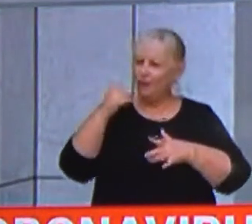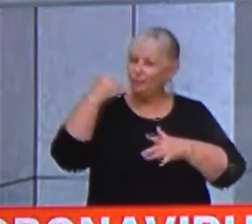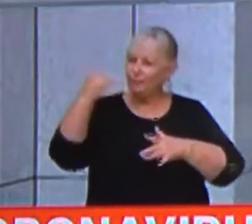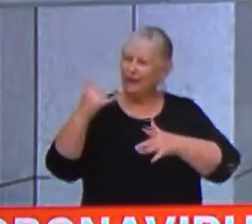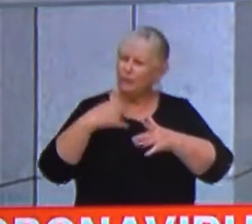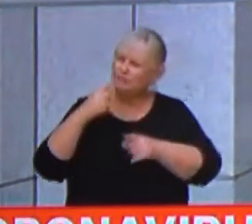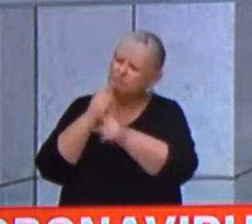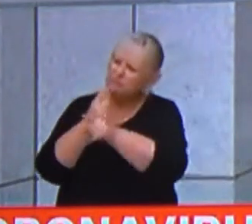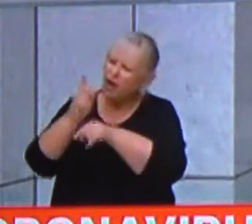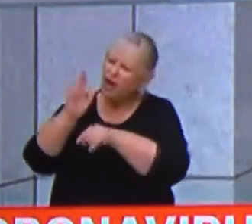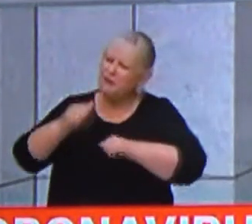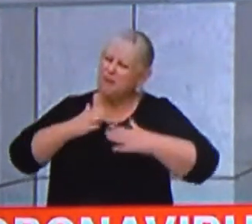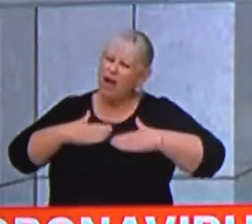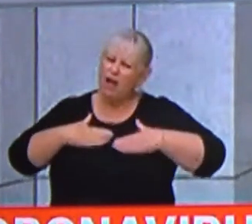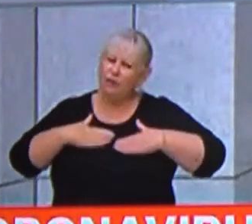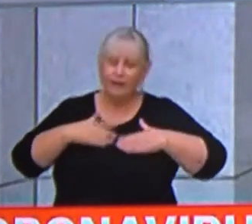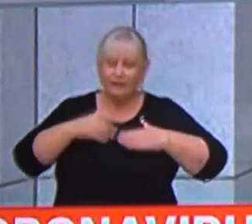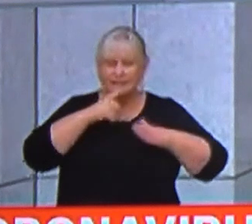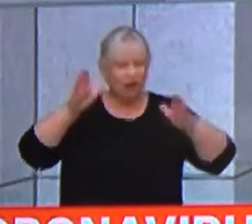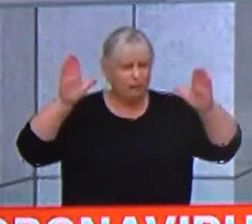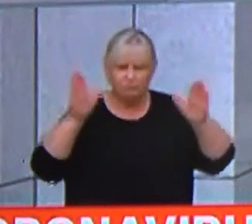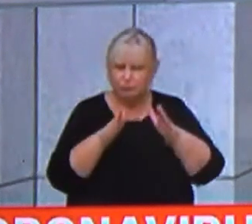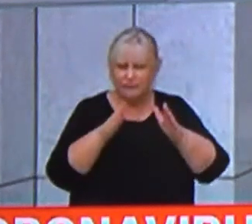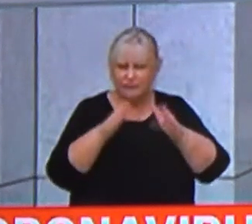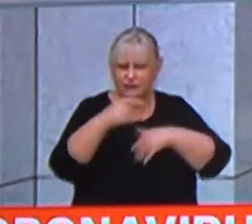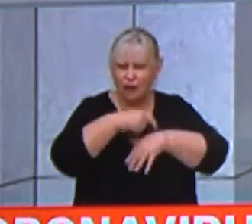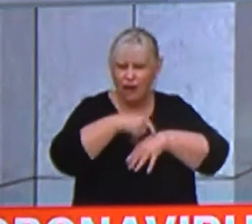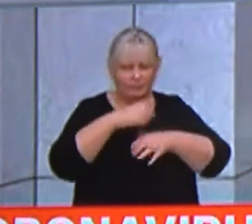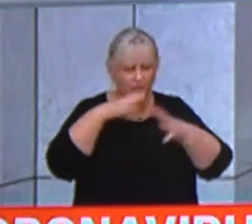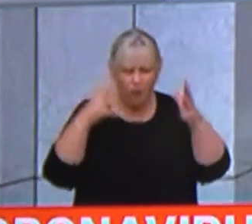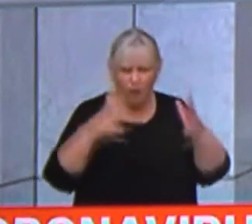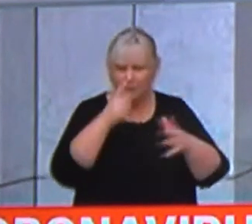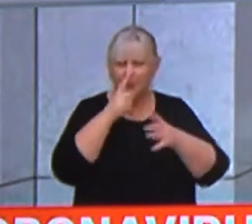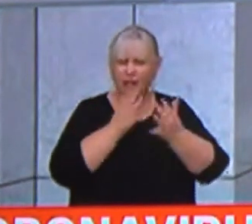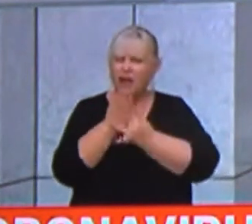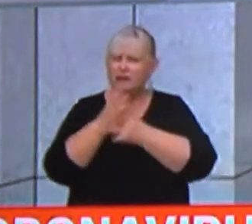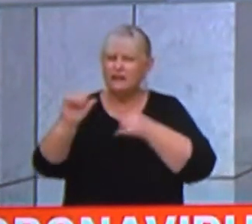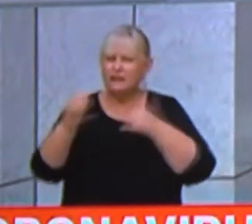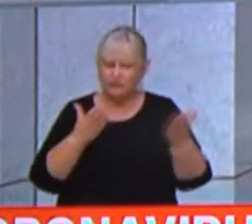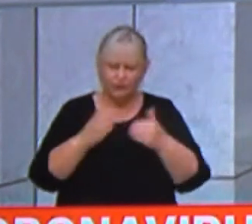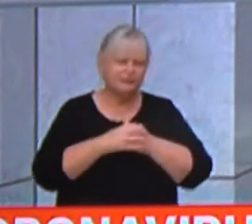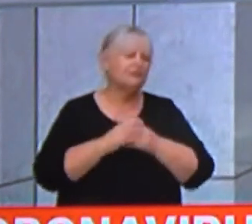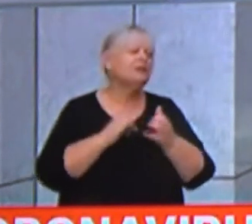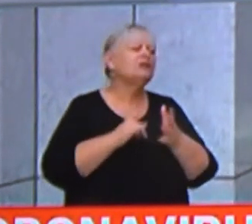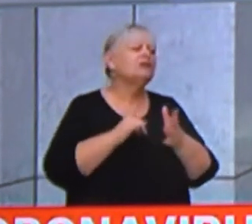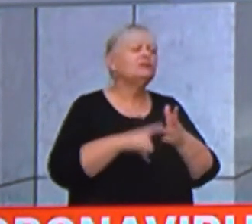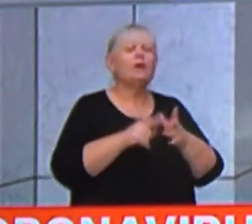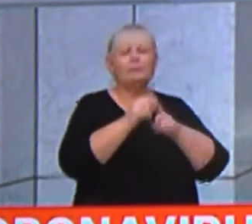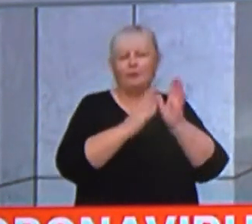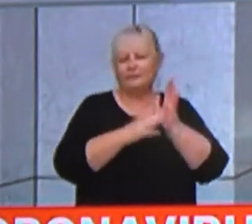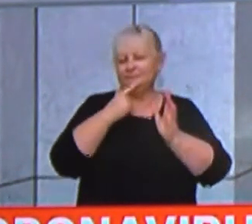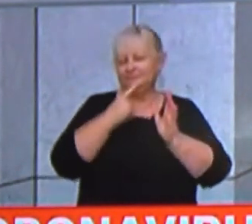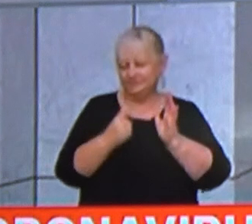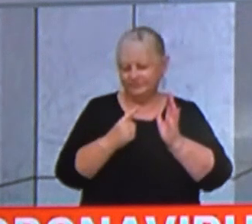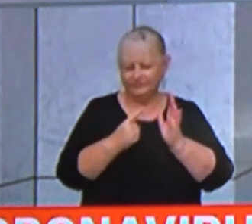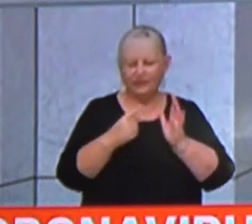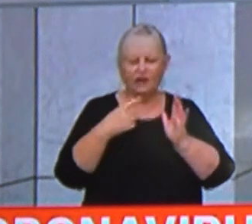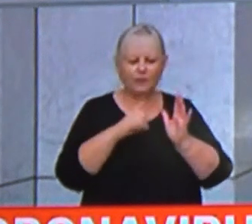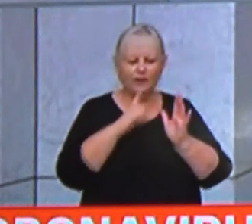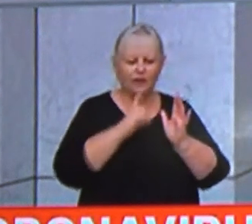taking care of our vulnerable Australians, all Australians, and in